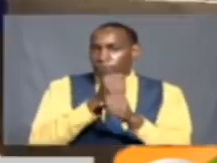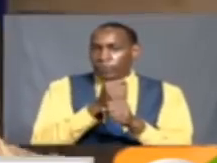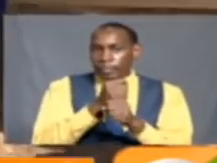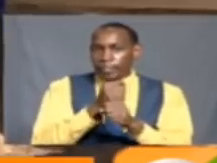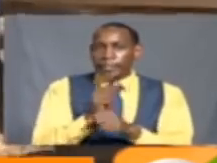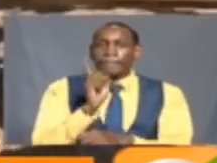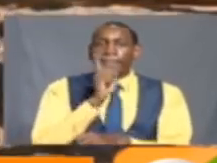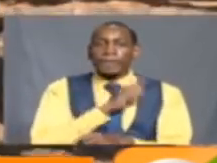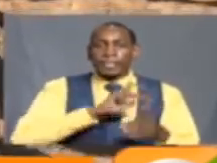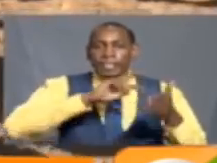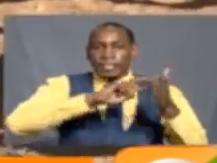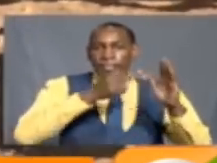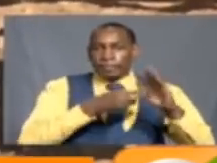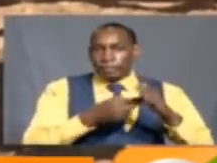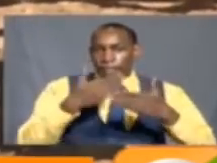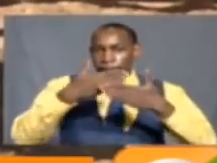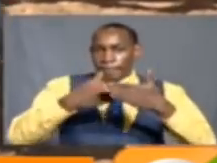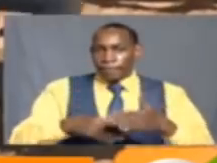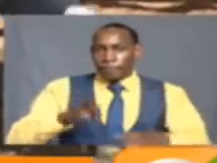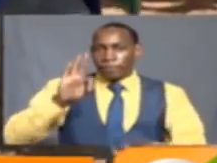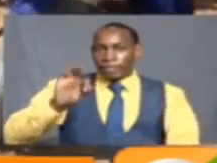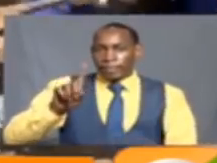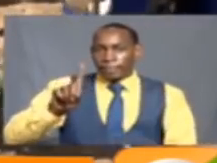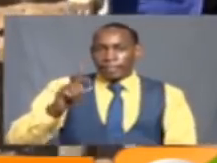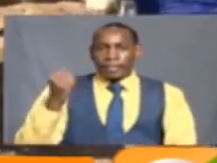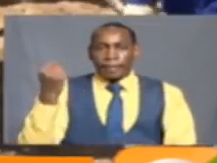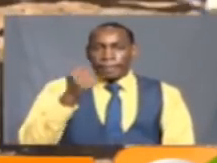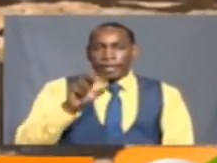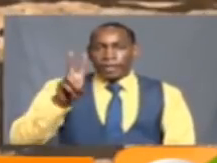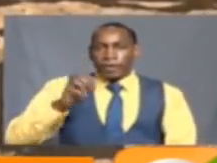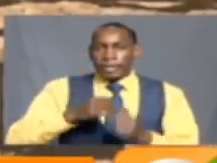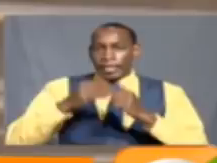completing this project by 31st